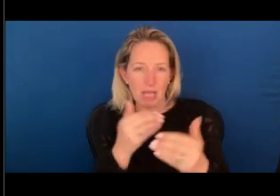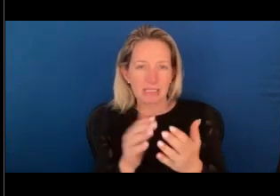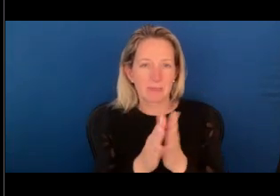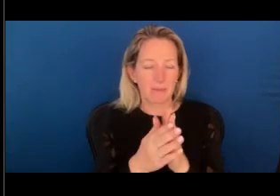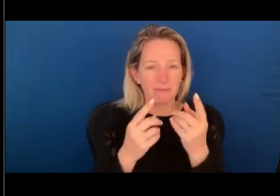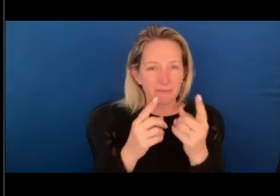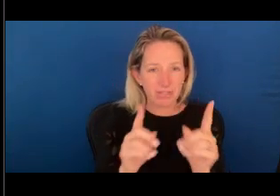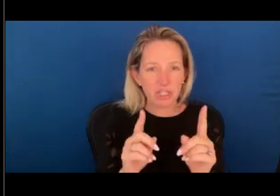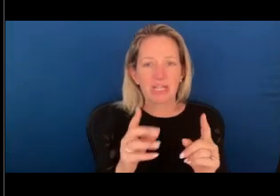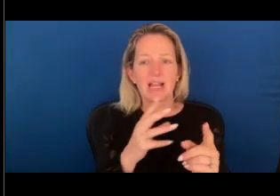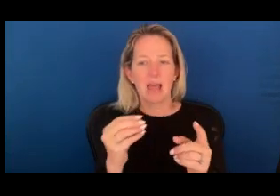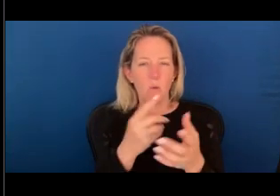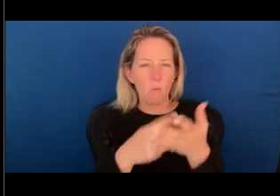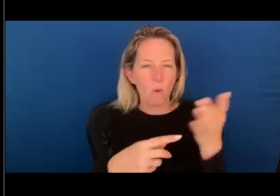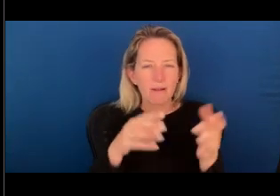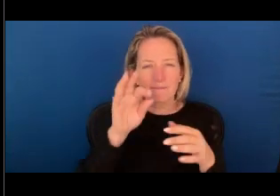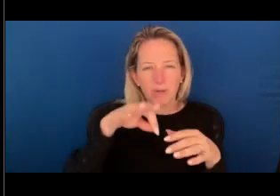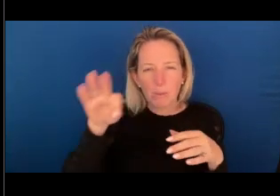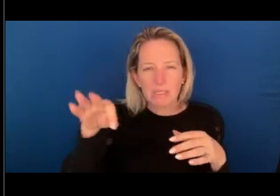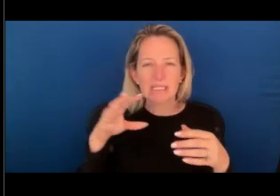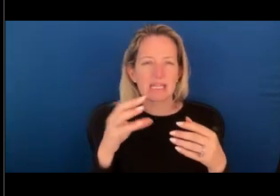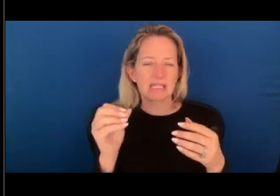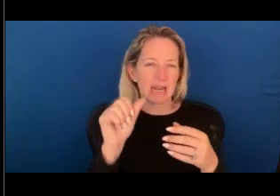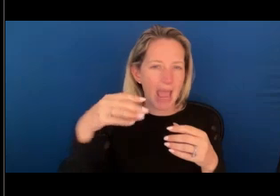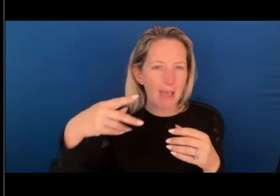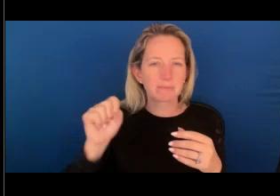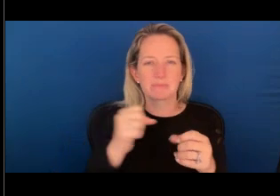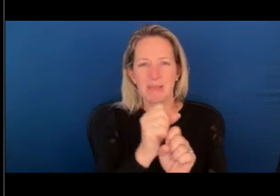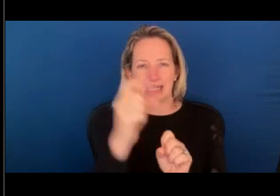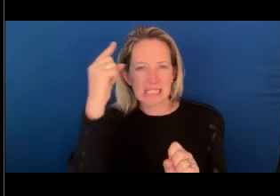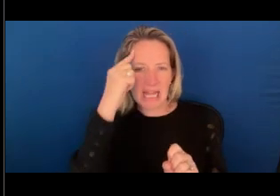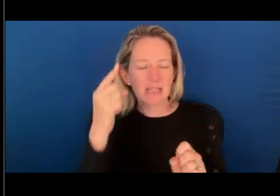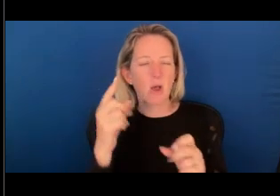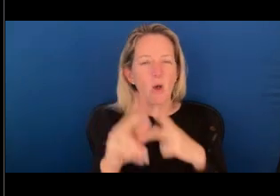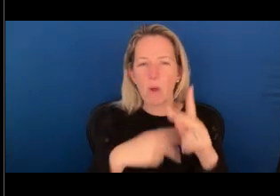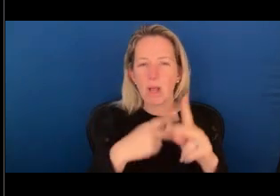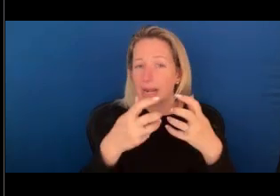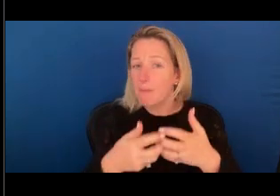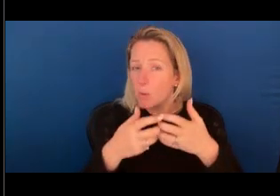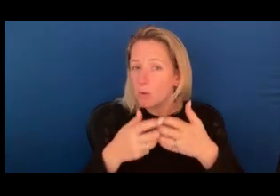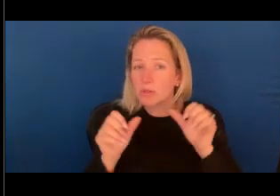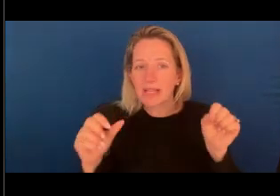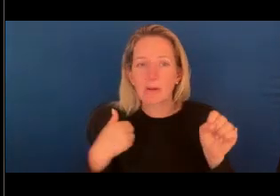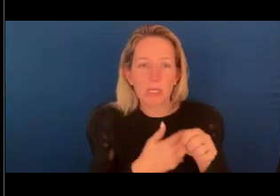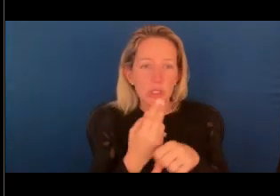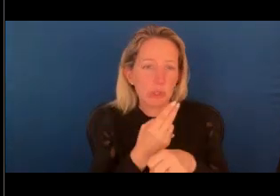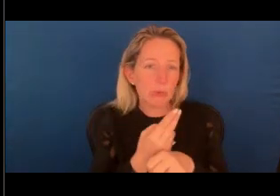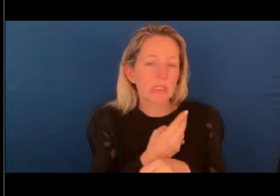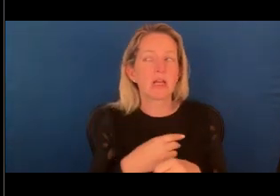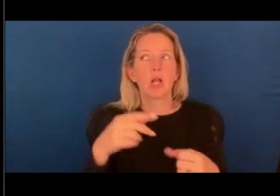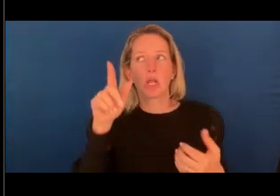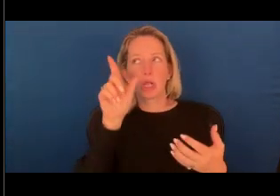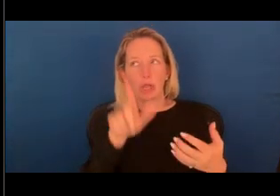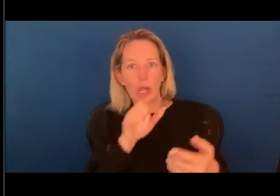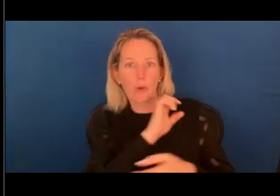and amplitudes make sense, what kind of motors can we use to make this really, really low energy efficient